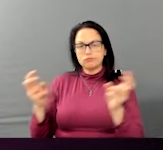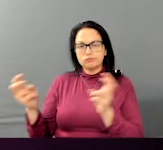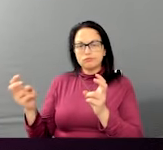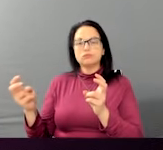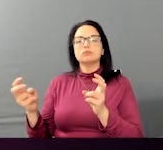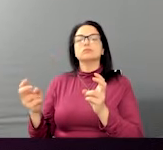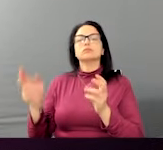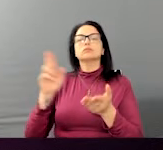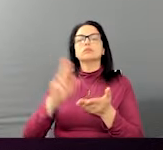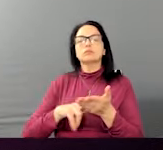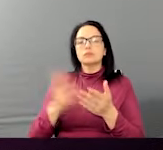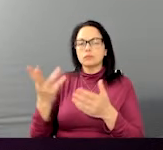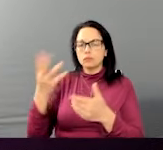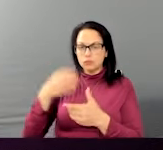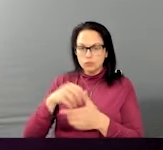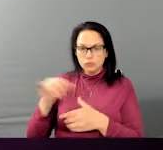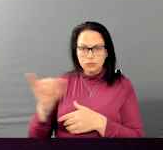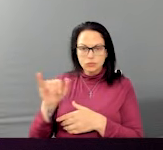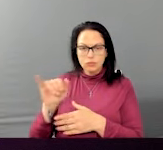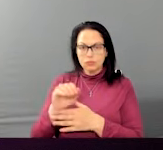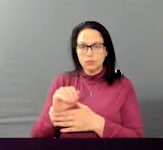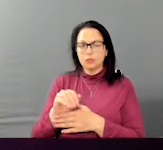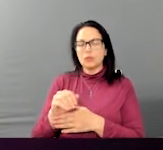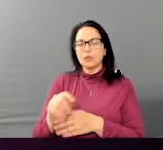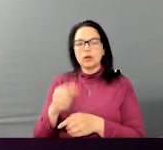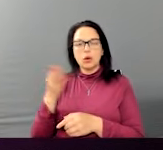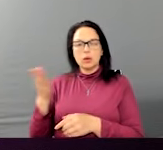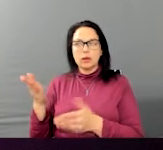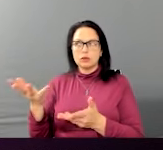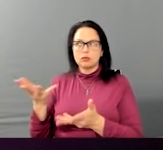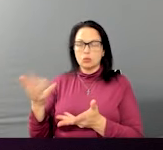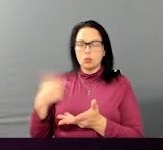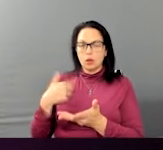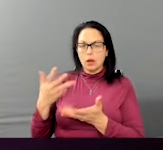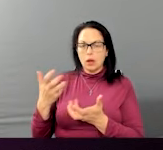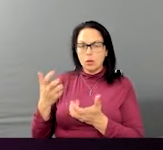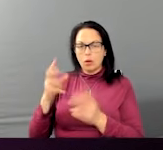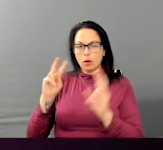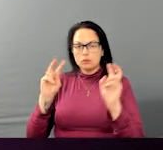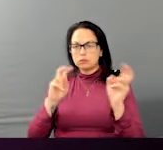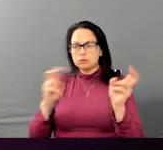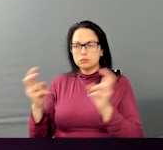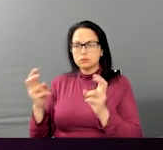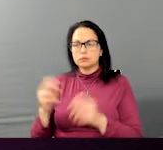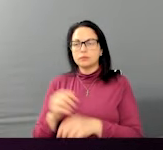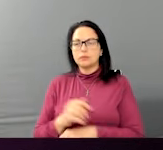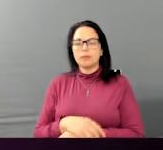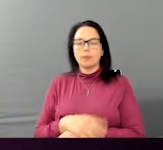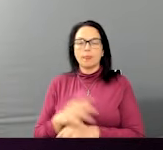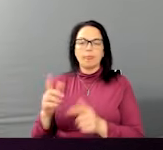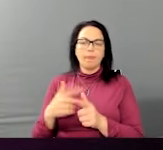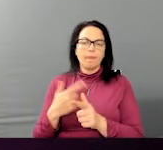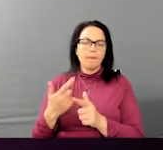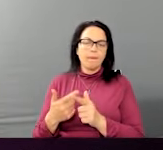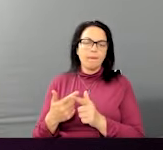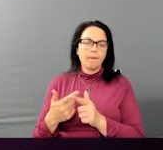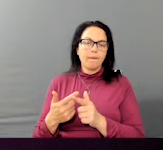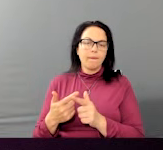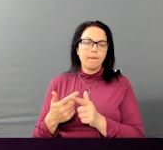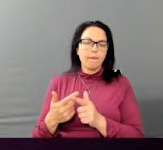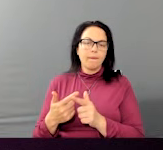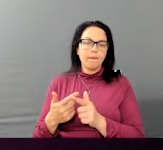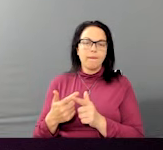then we have a meta right here to say, here's what I want the title to be on this page. It's really quite simple. And all that you have to do